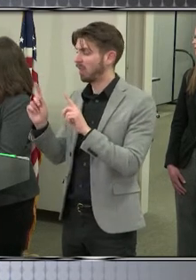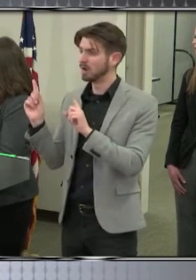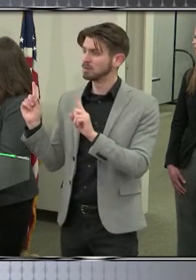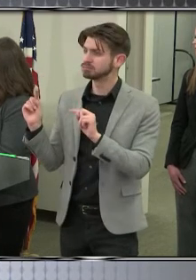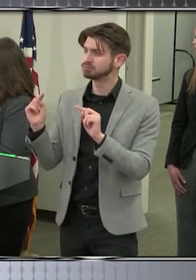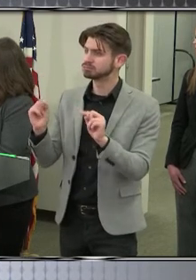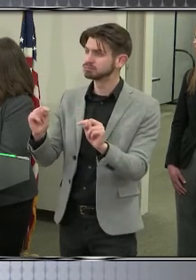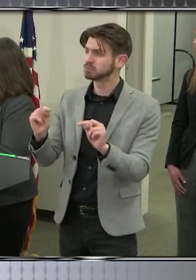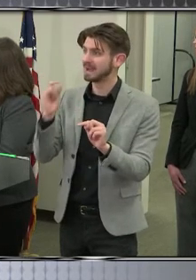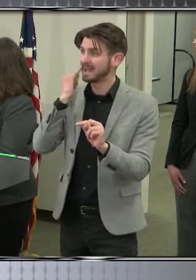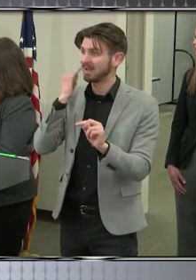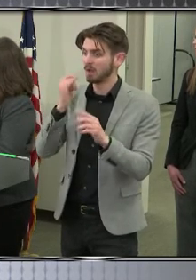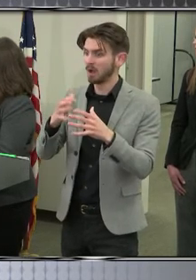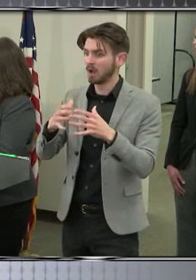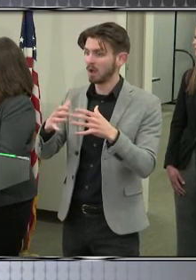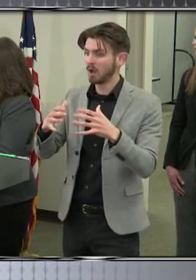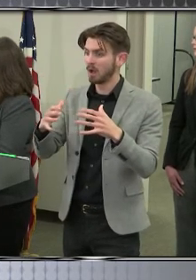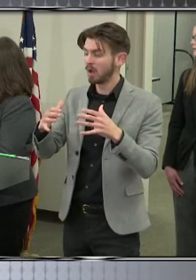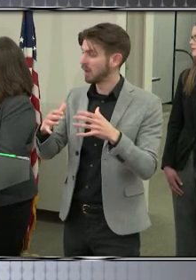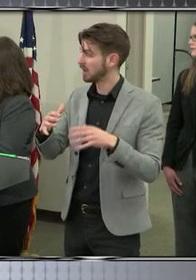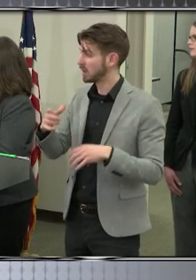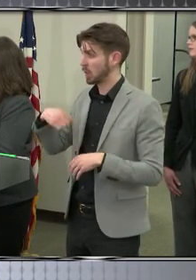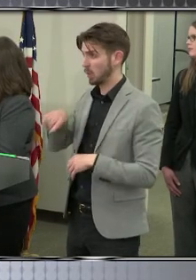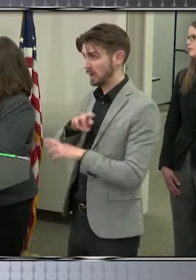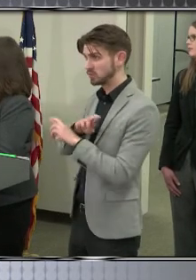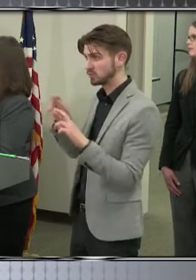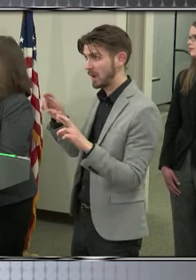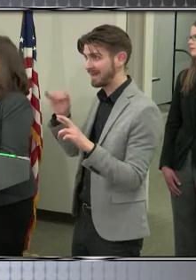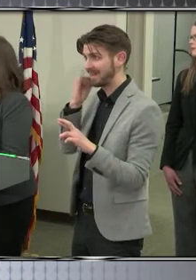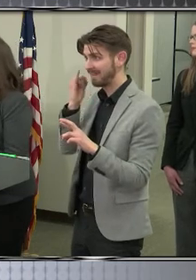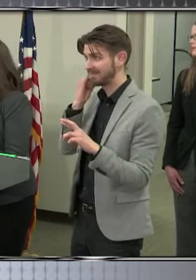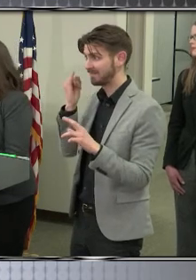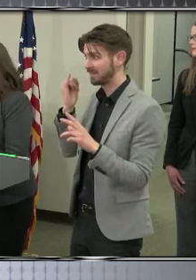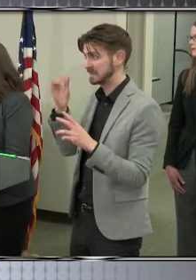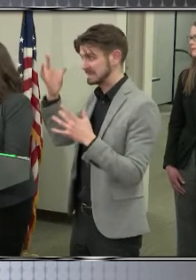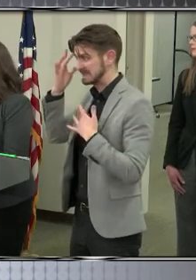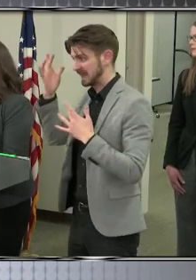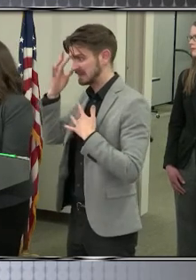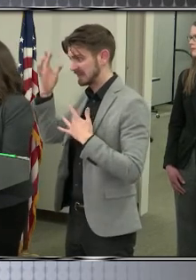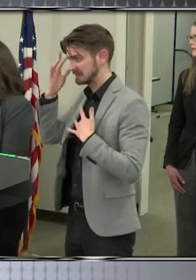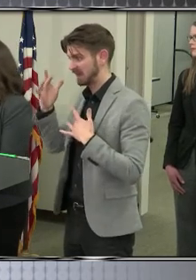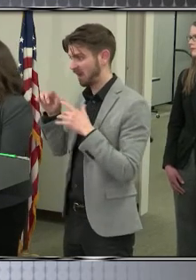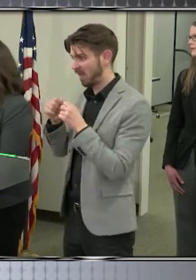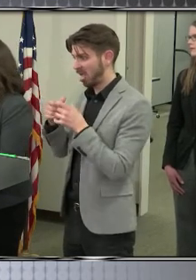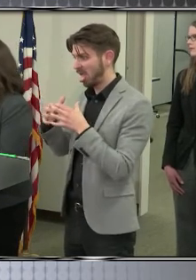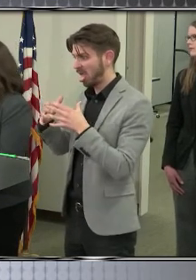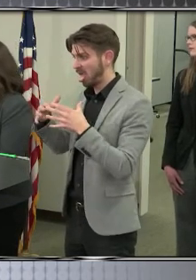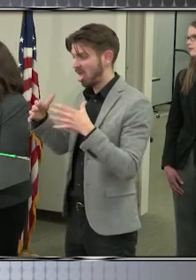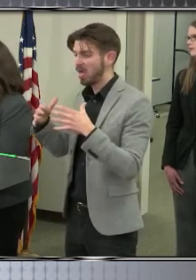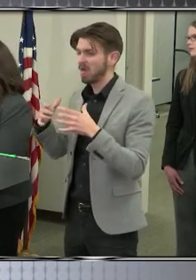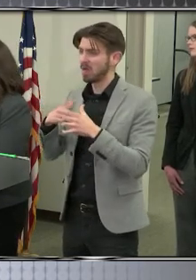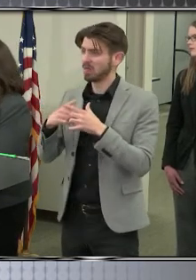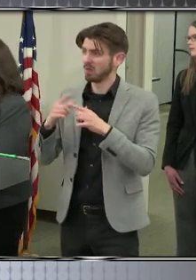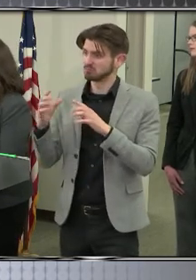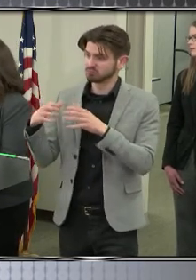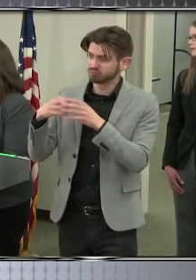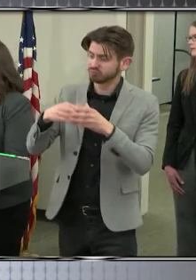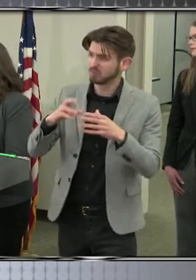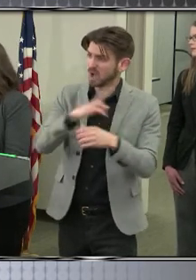are we prepared here for a large influx of patients? So I would like to reiterate